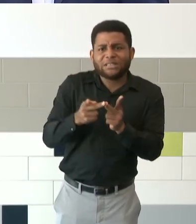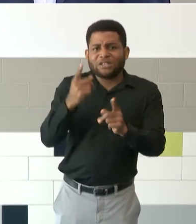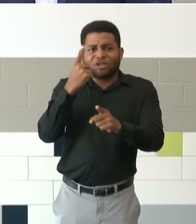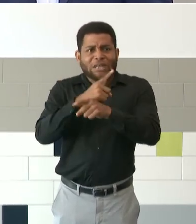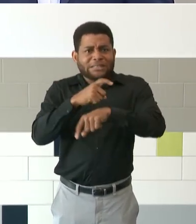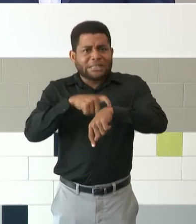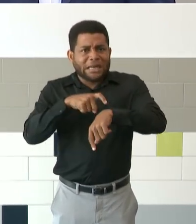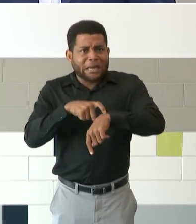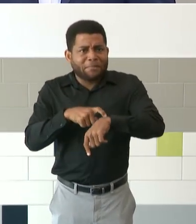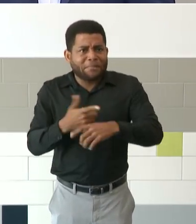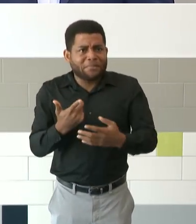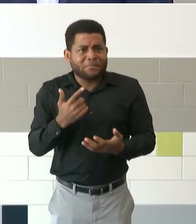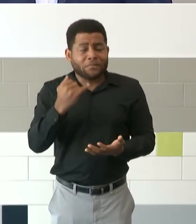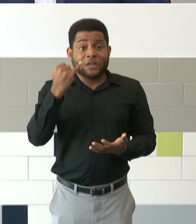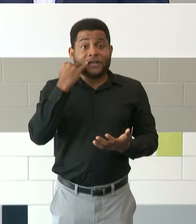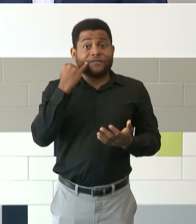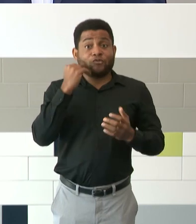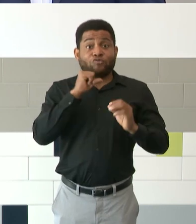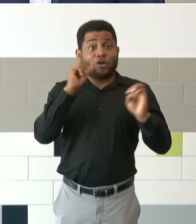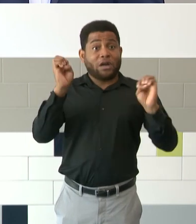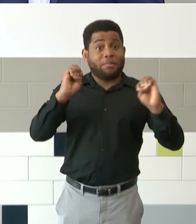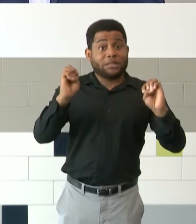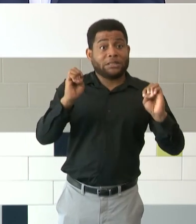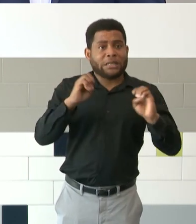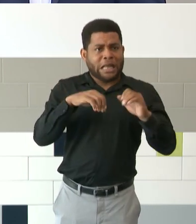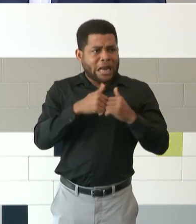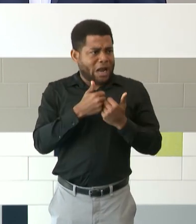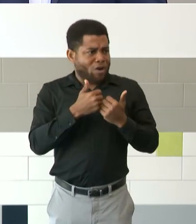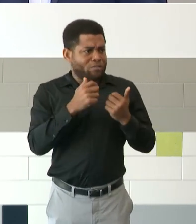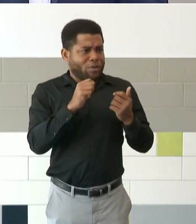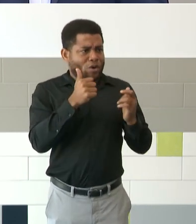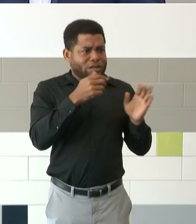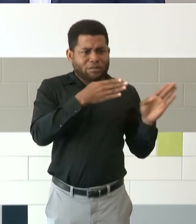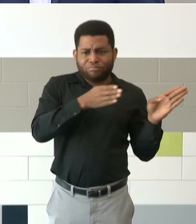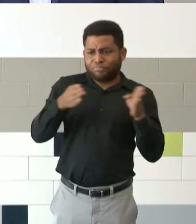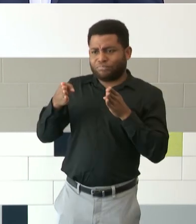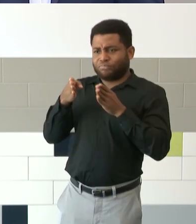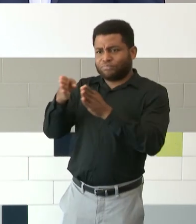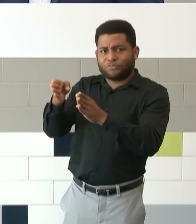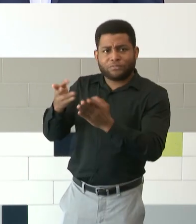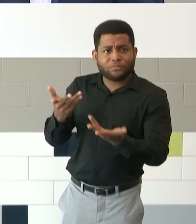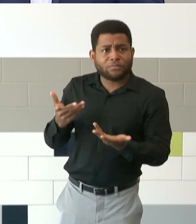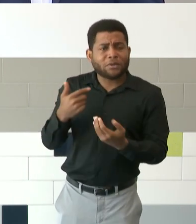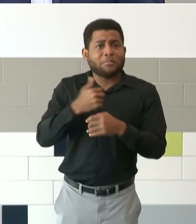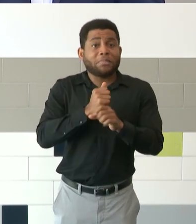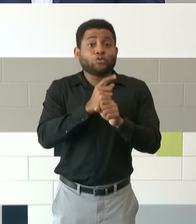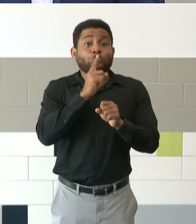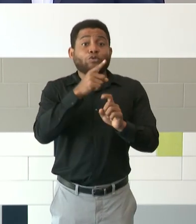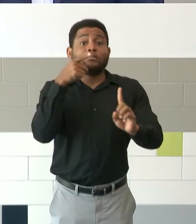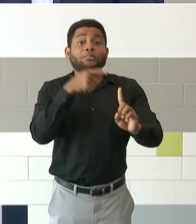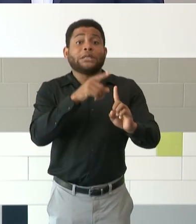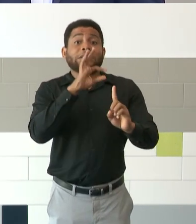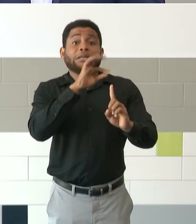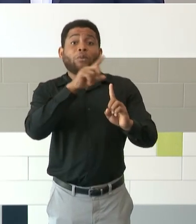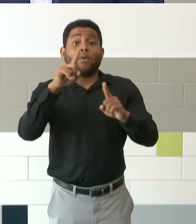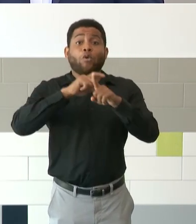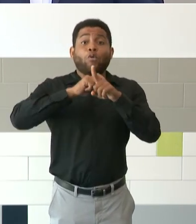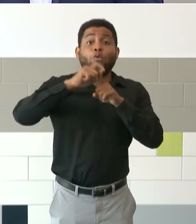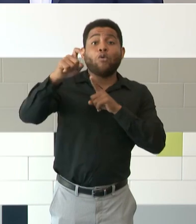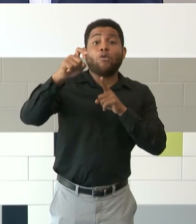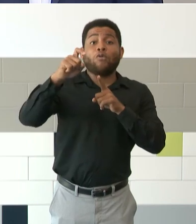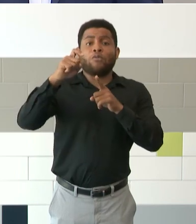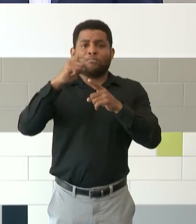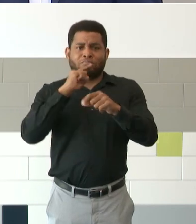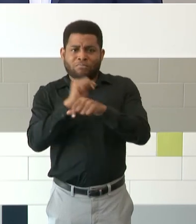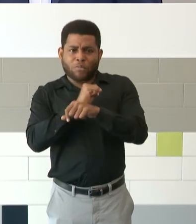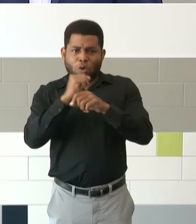emergency. So when all of the emergency calls that are coming into the center are appropriately handled. Here's the bottom